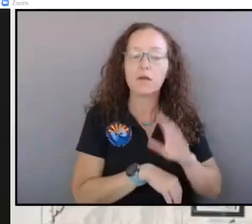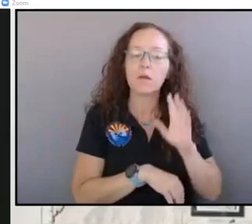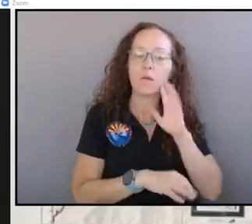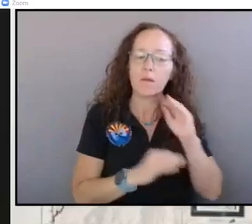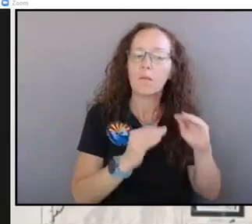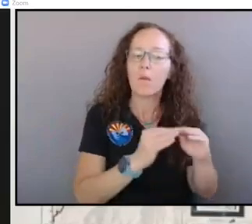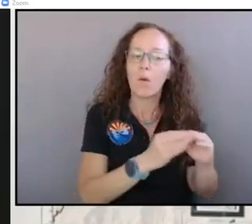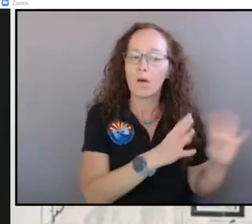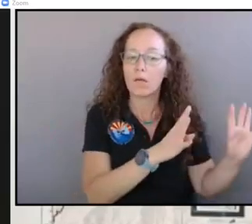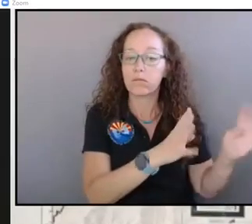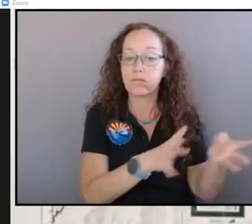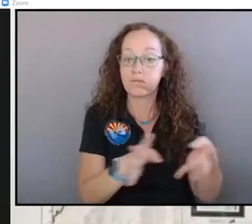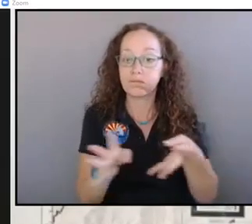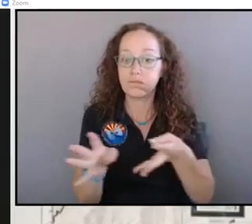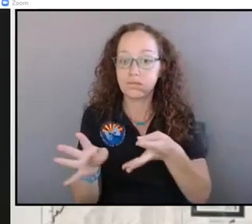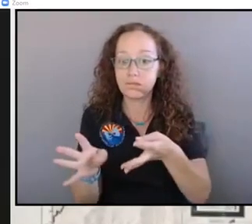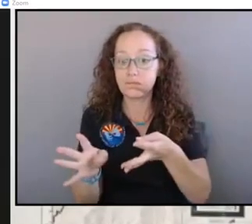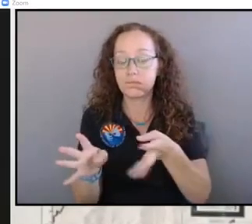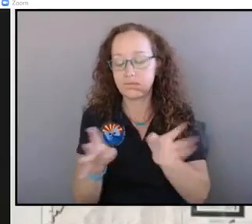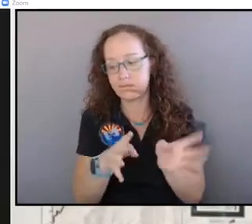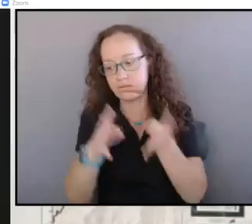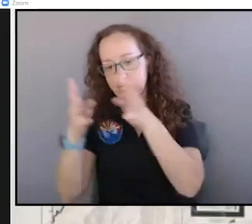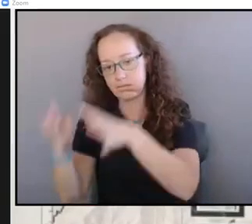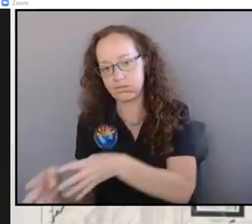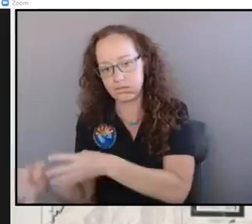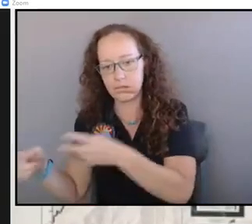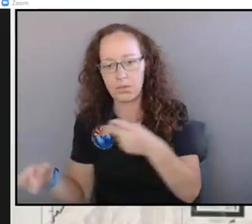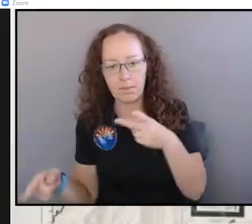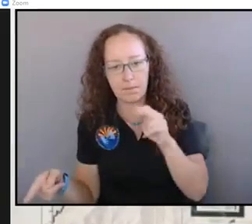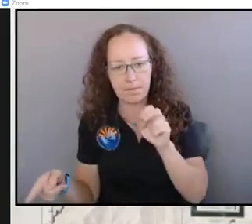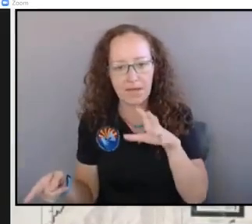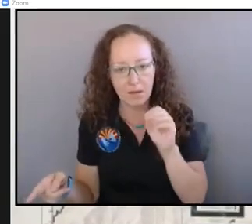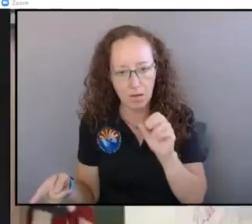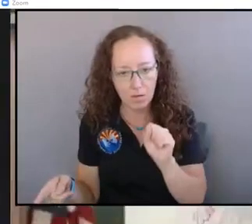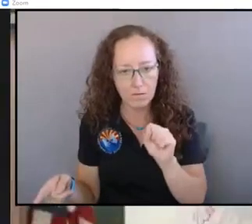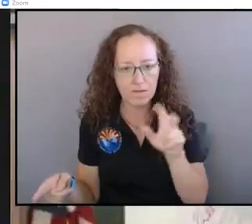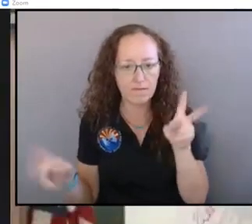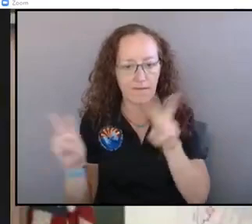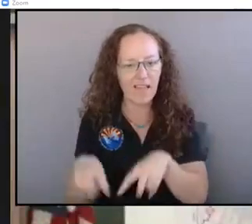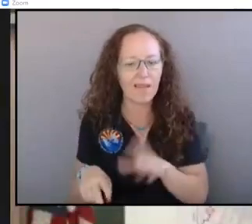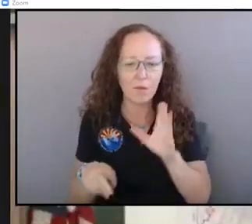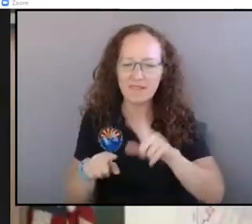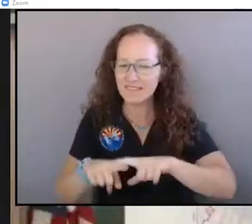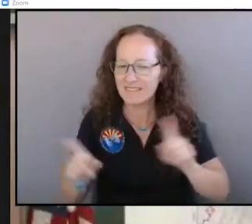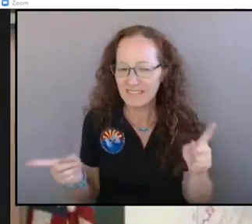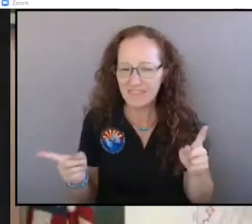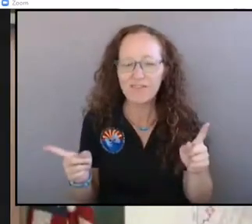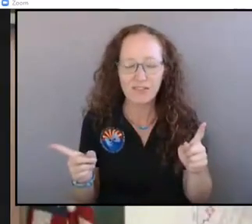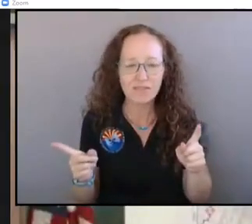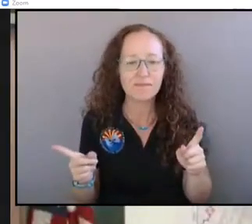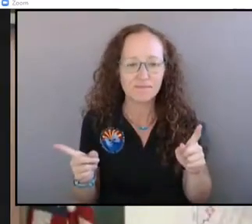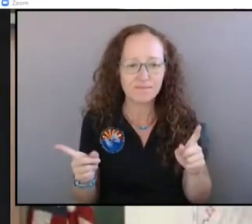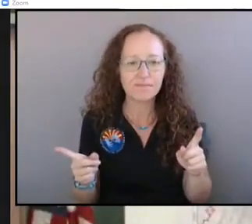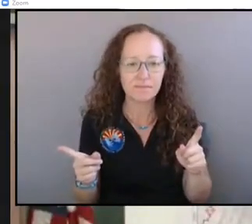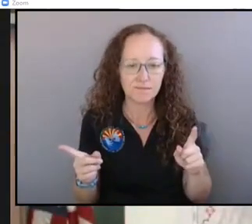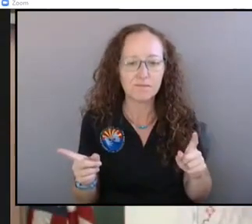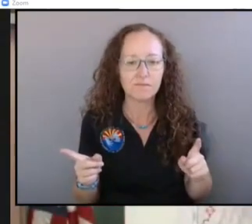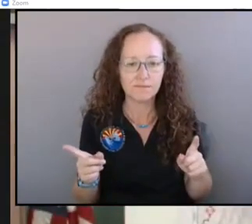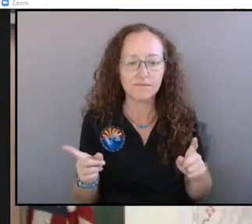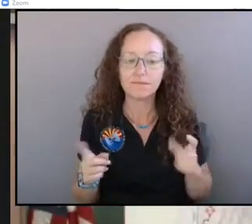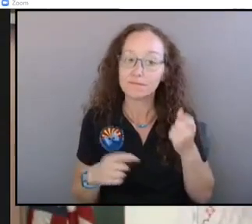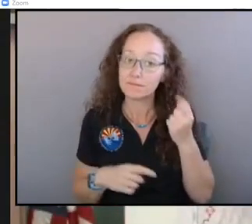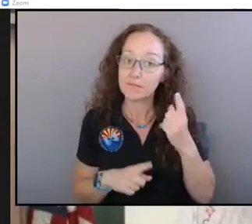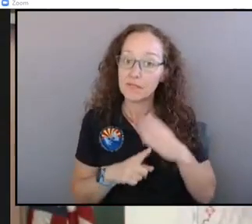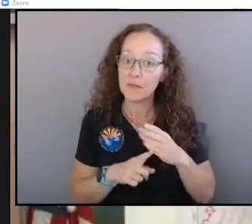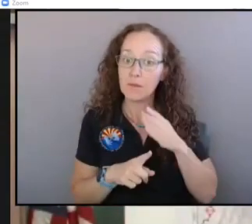the Pecos Valley. So a little bit different conditions with the wind, although it is going to be a lot cooler, and